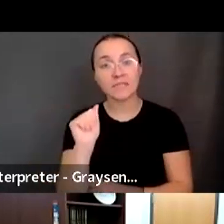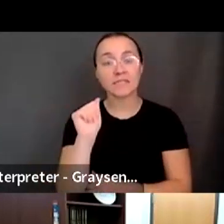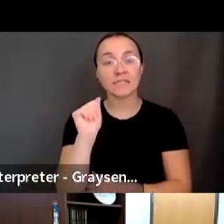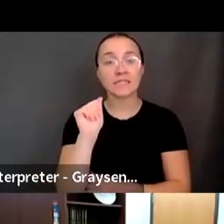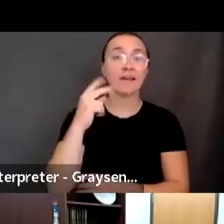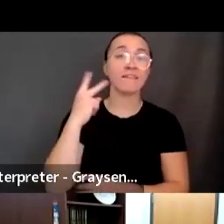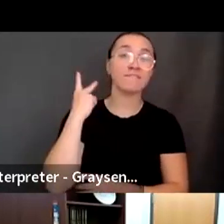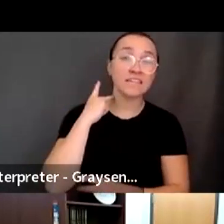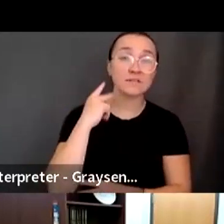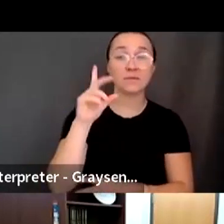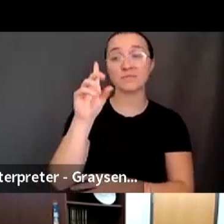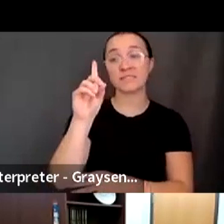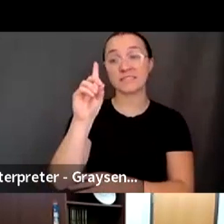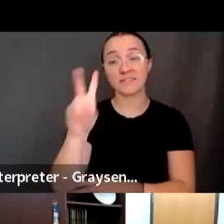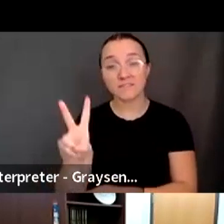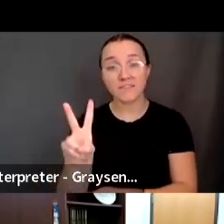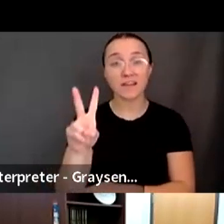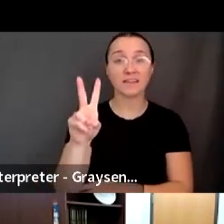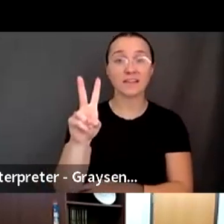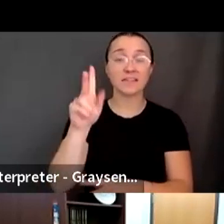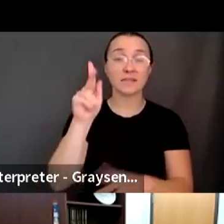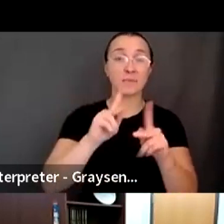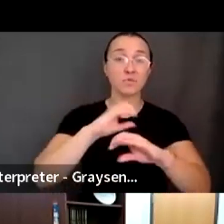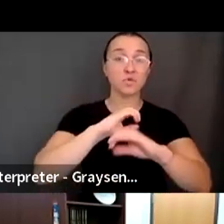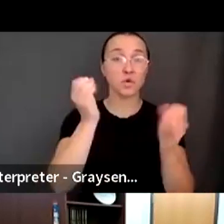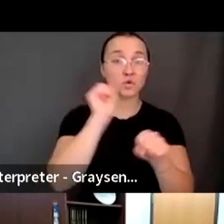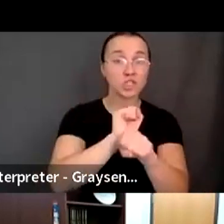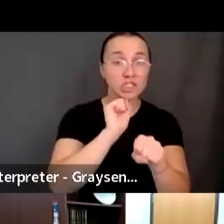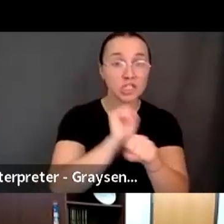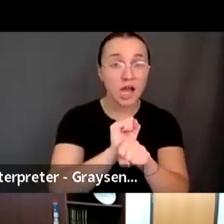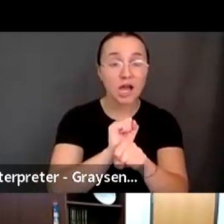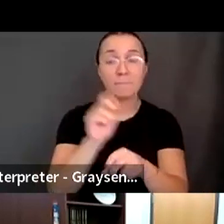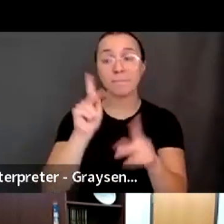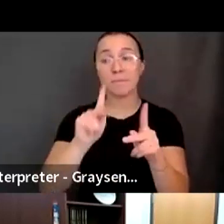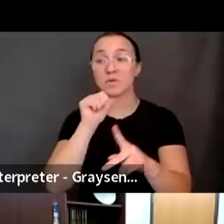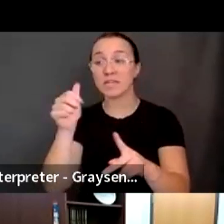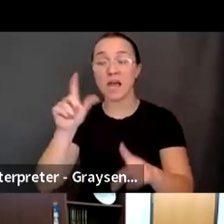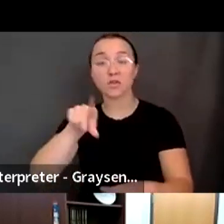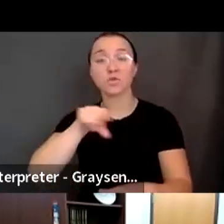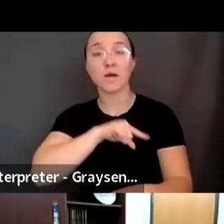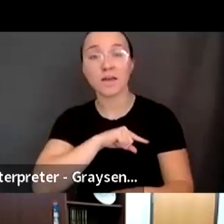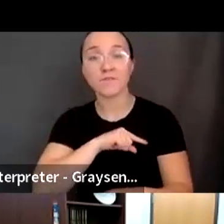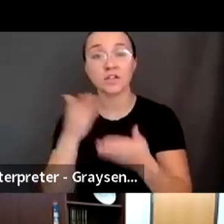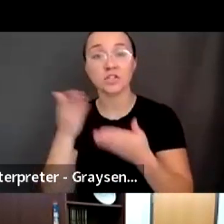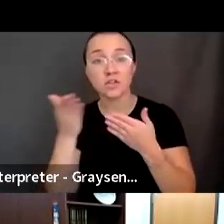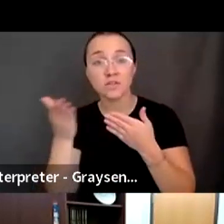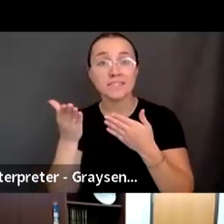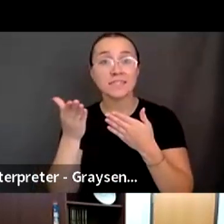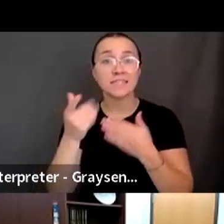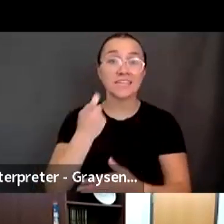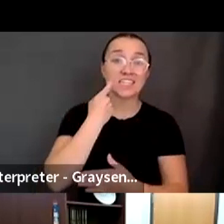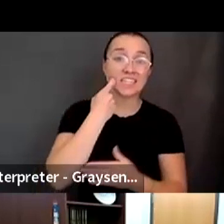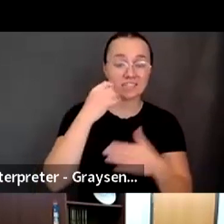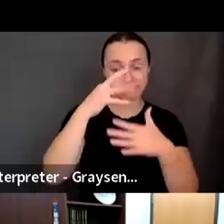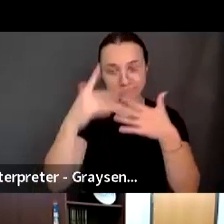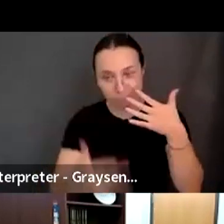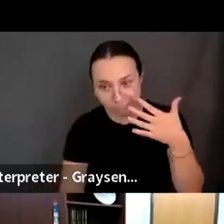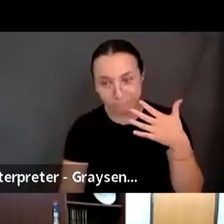loss, individuals not qualifying for services, opioid addiction, et cetera.